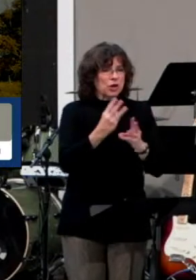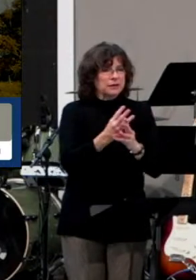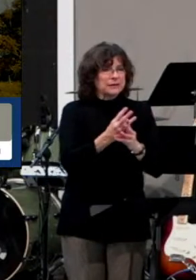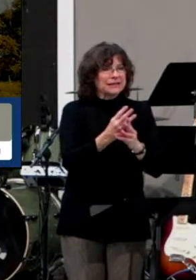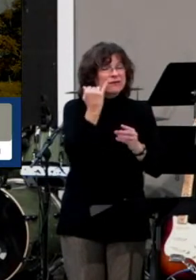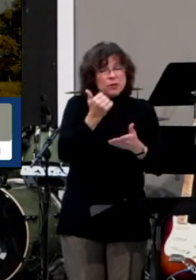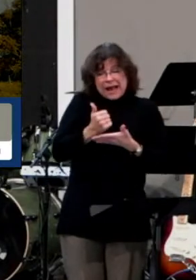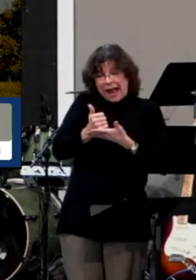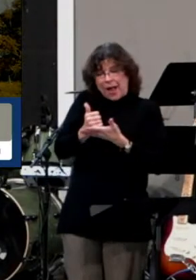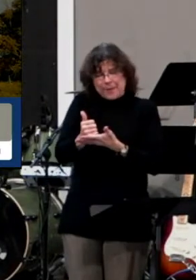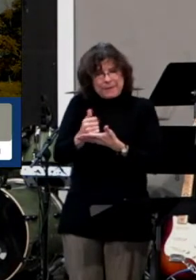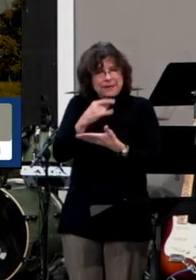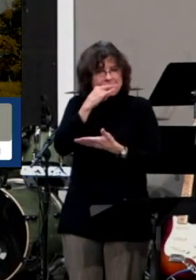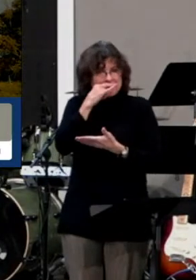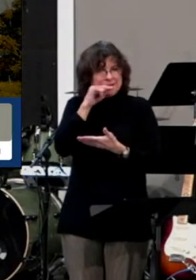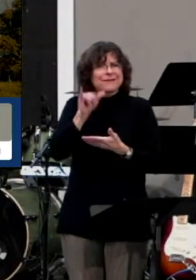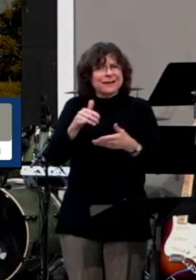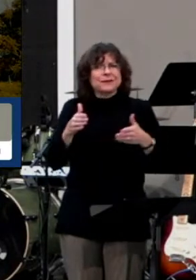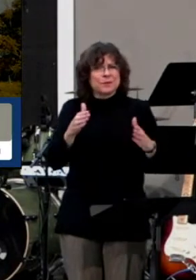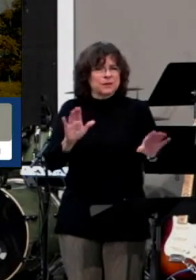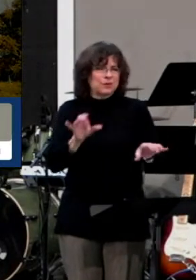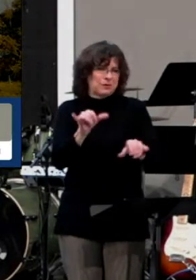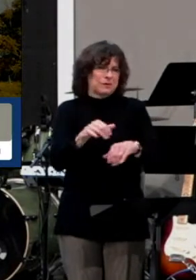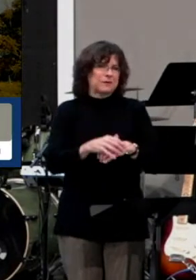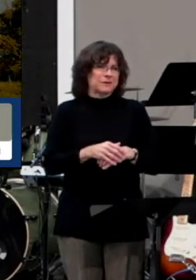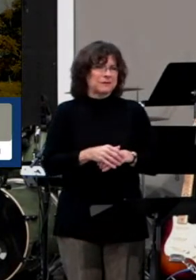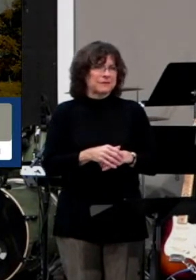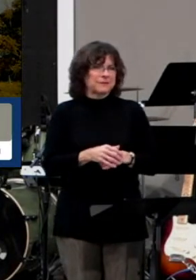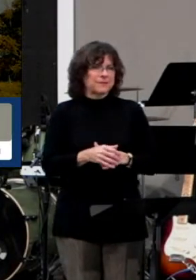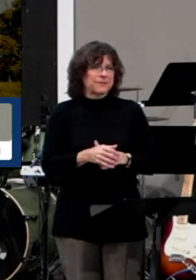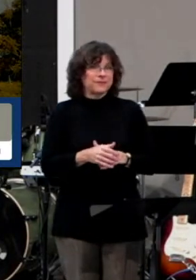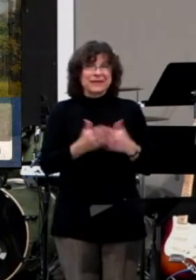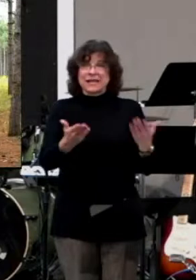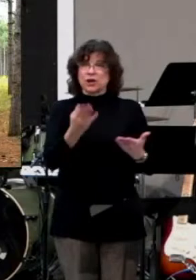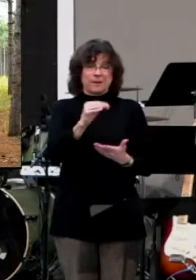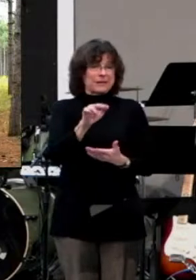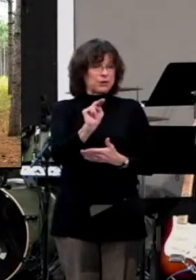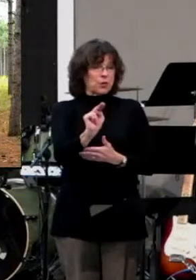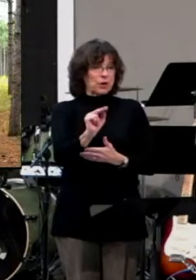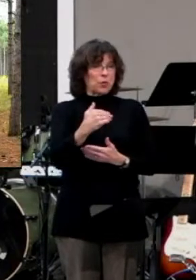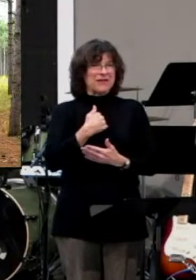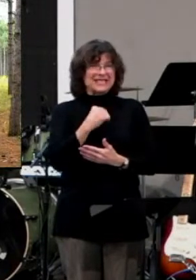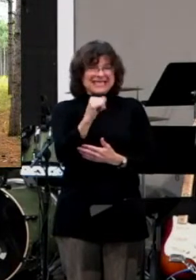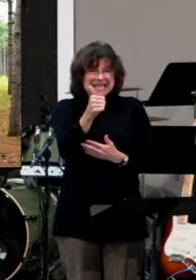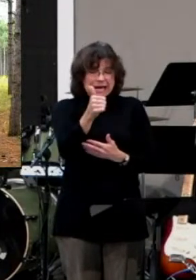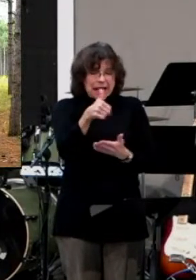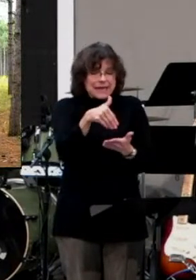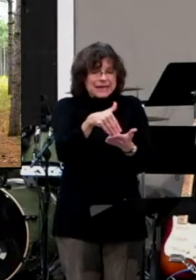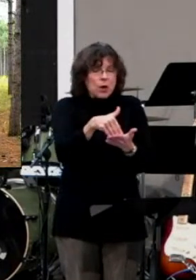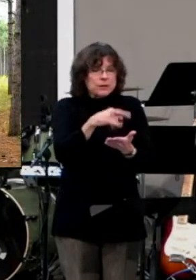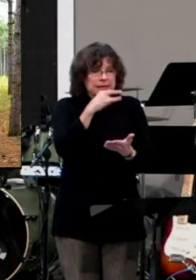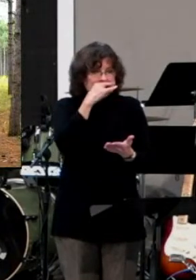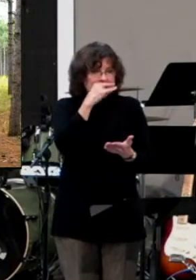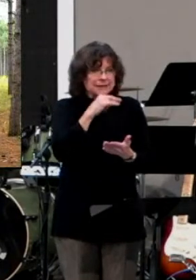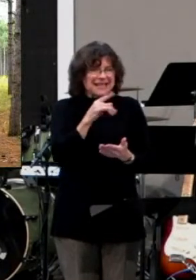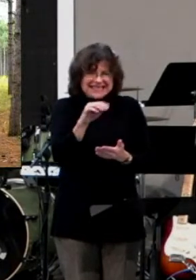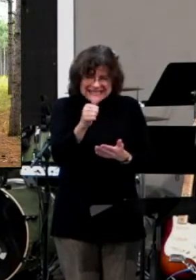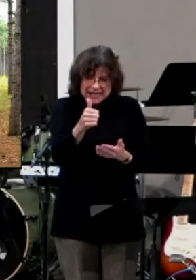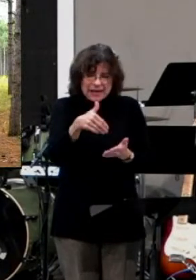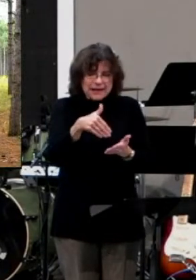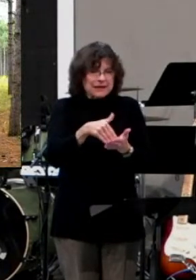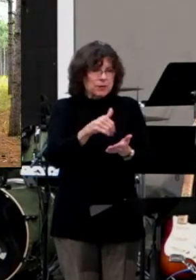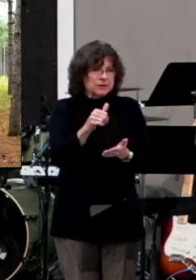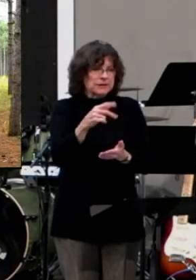these kids is the way we do it. In the state of Minnesota, we have 10,000 kids in our foster care